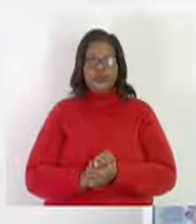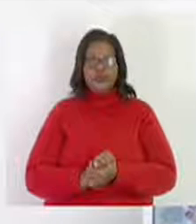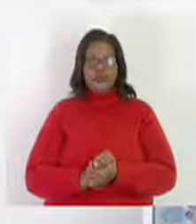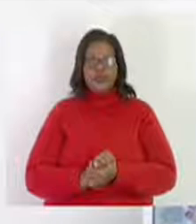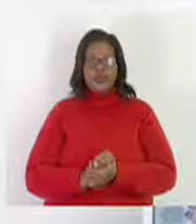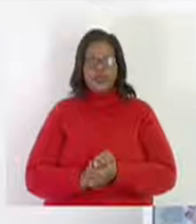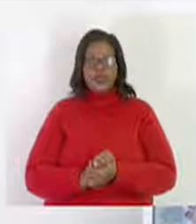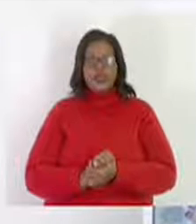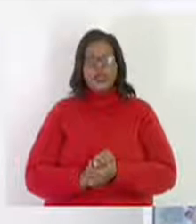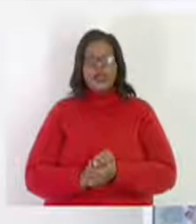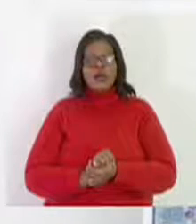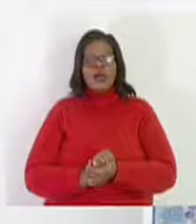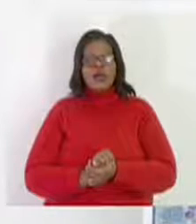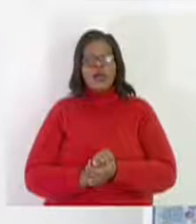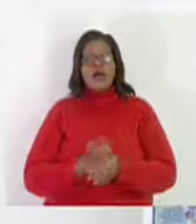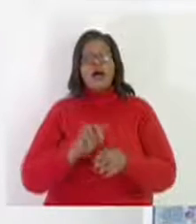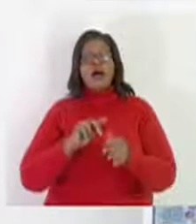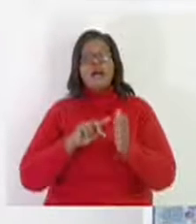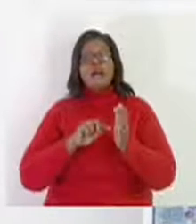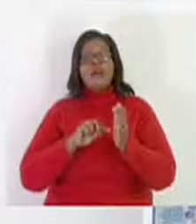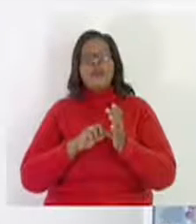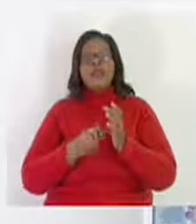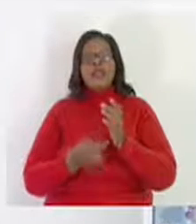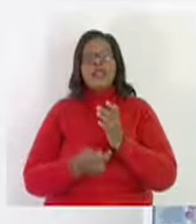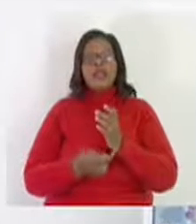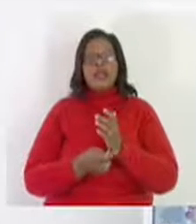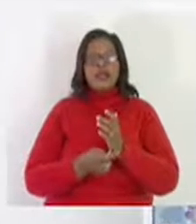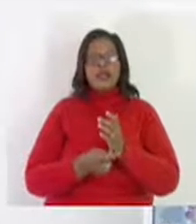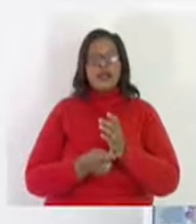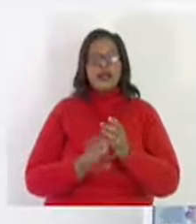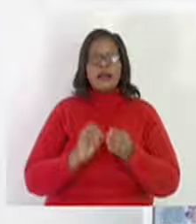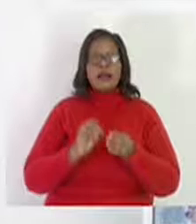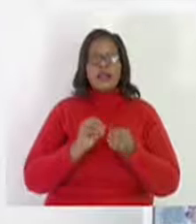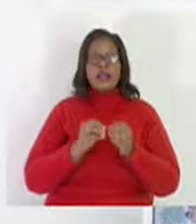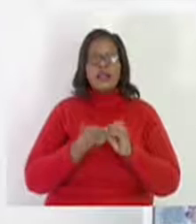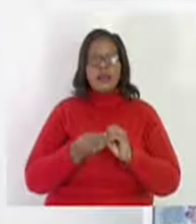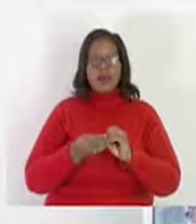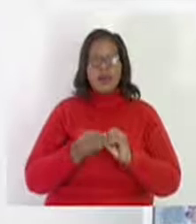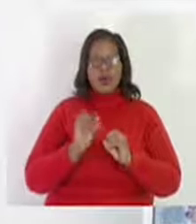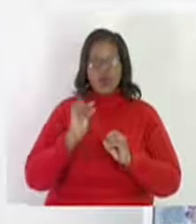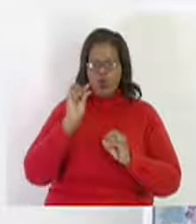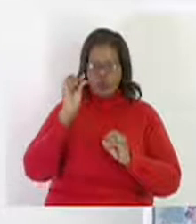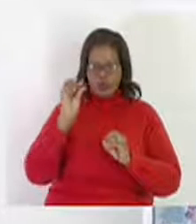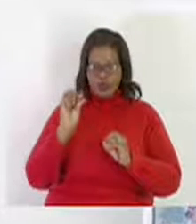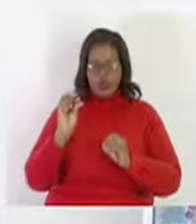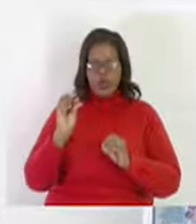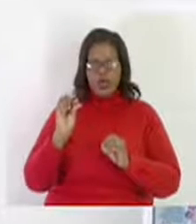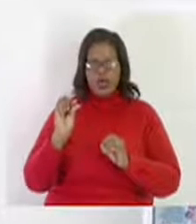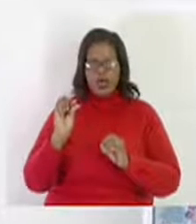That way, we know that this number will be the smallest. So I'll